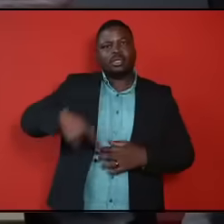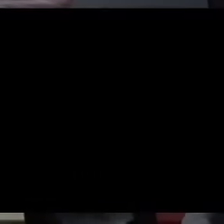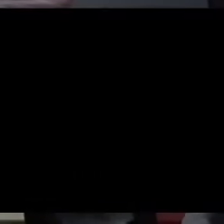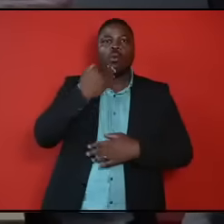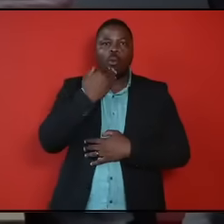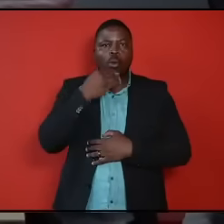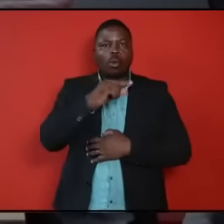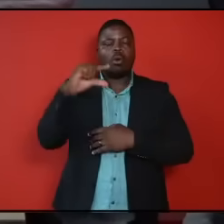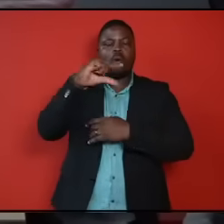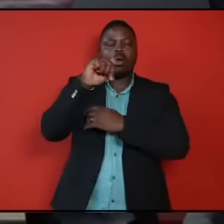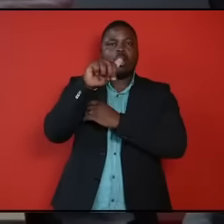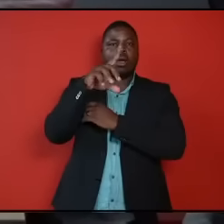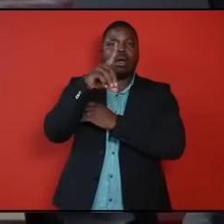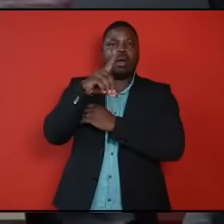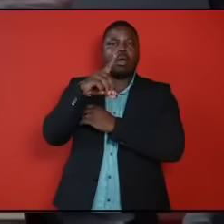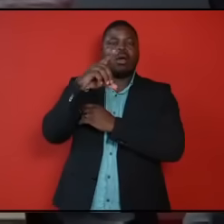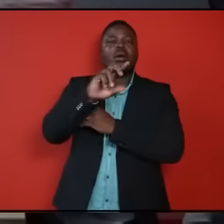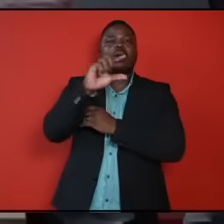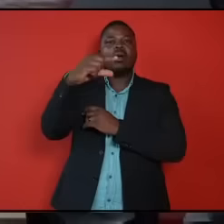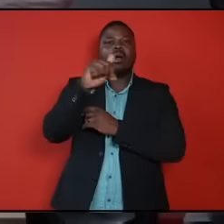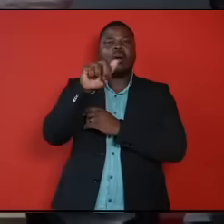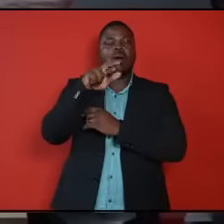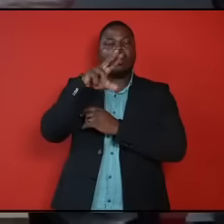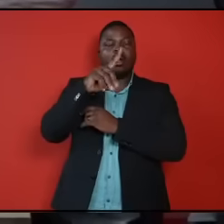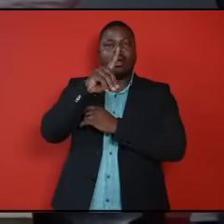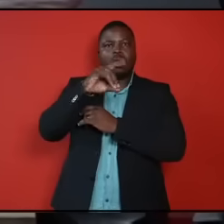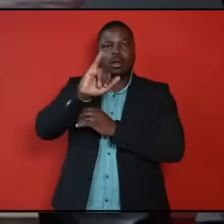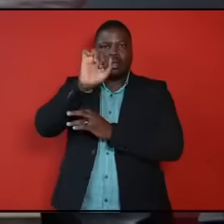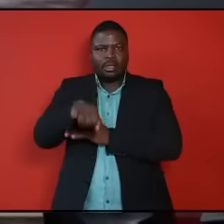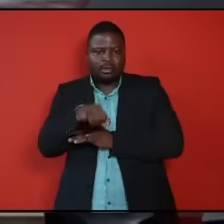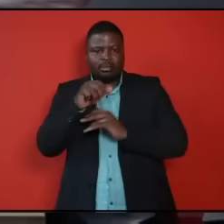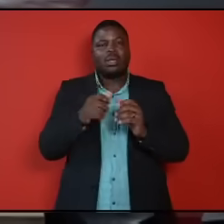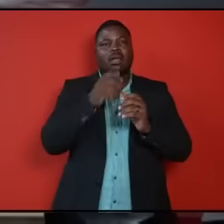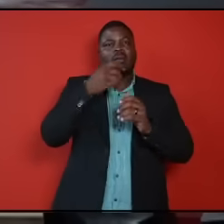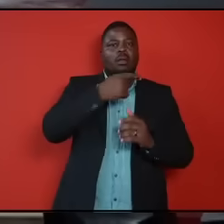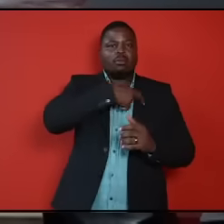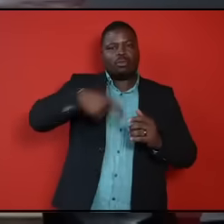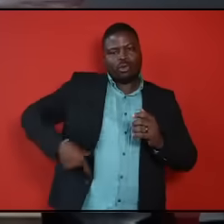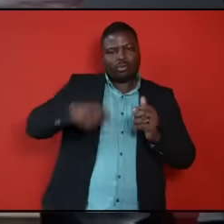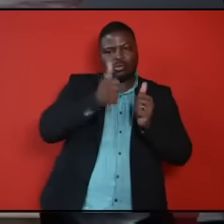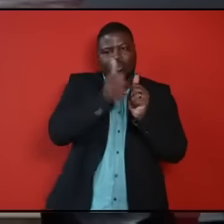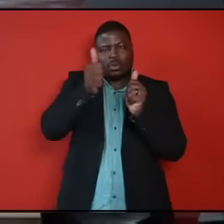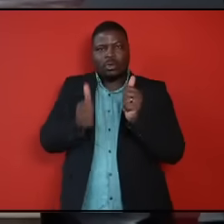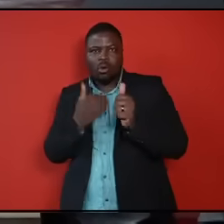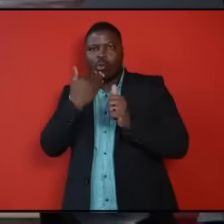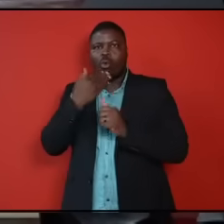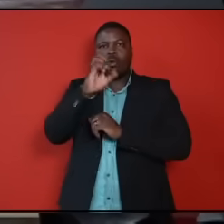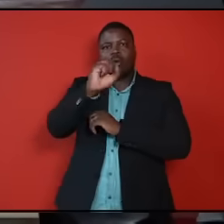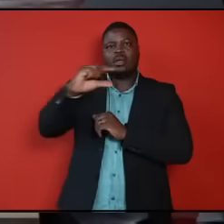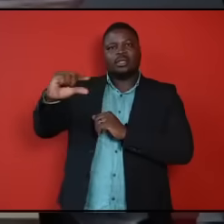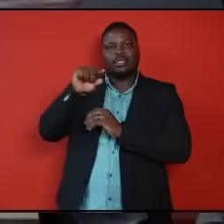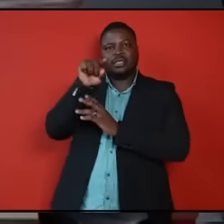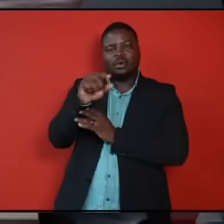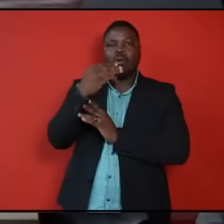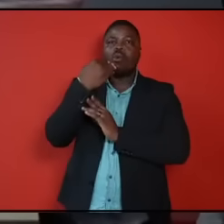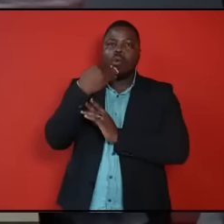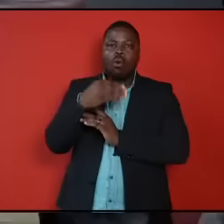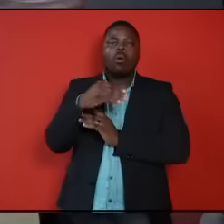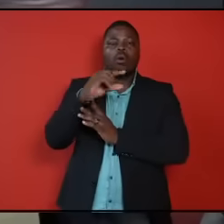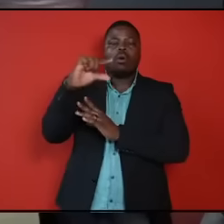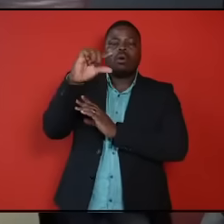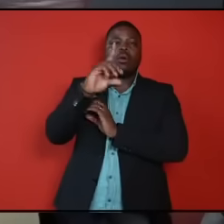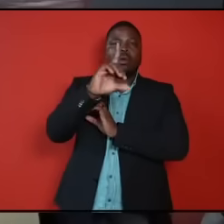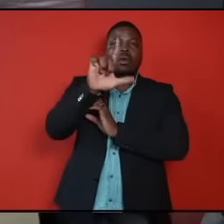the DSG on her left, and next to the President is the Secretary General of the EFF, Commissar Marshal Jamini, and to his